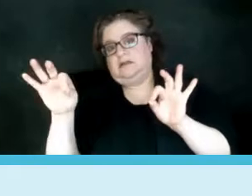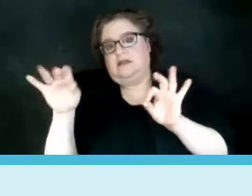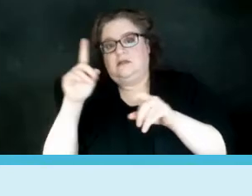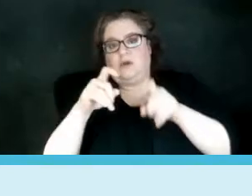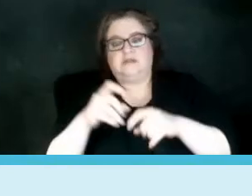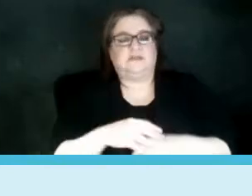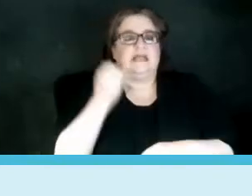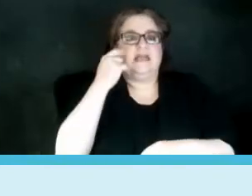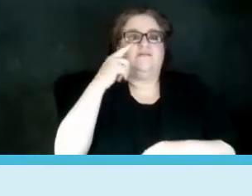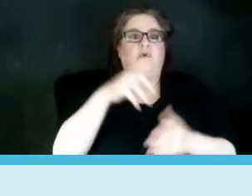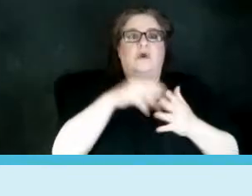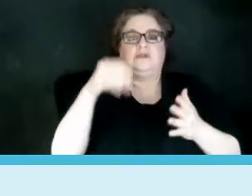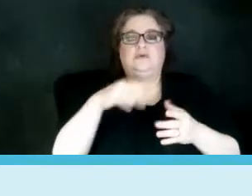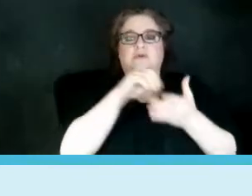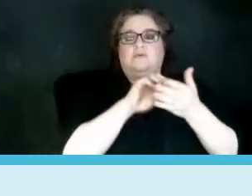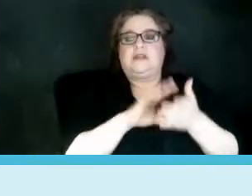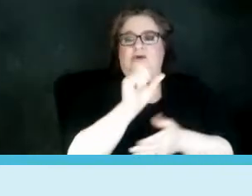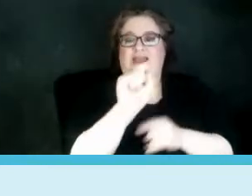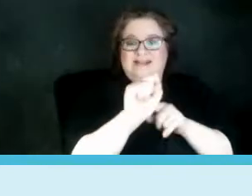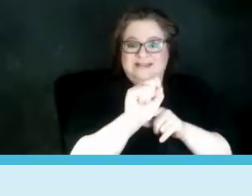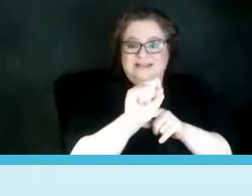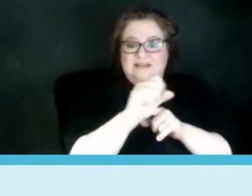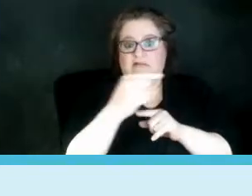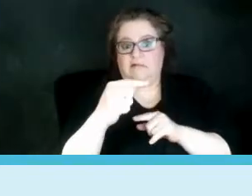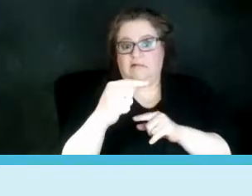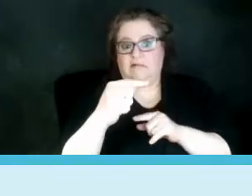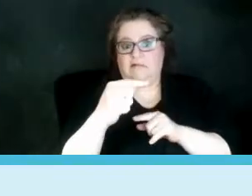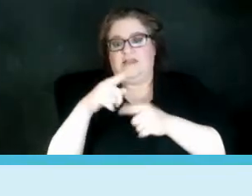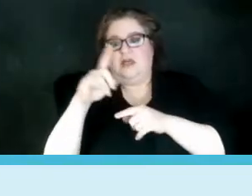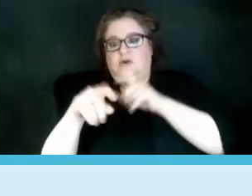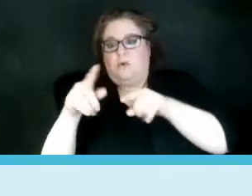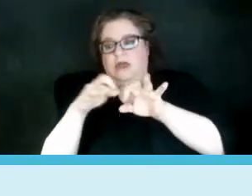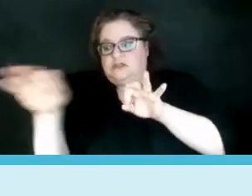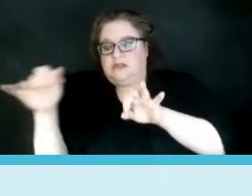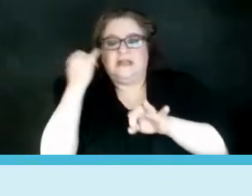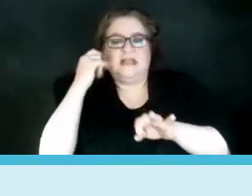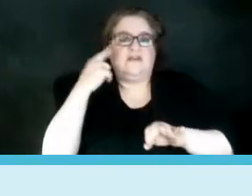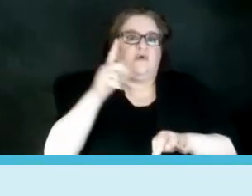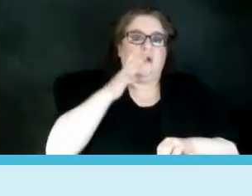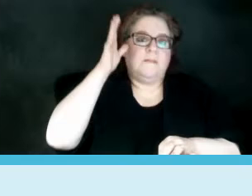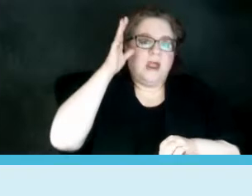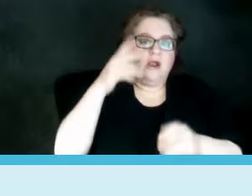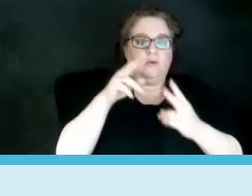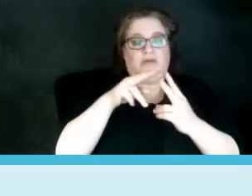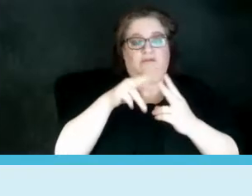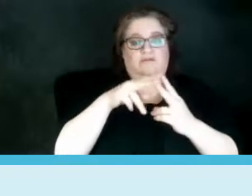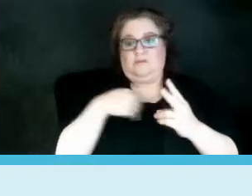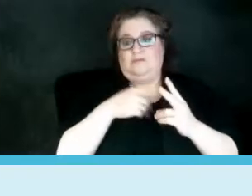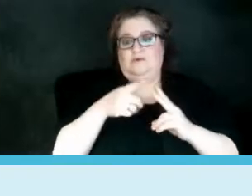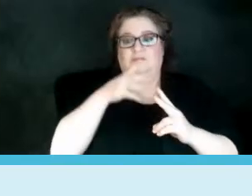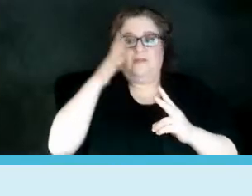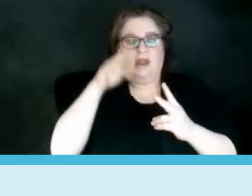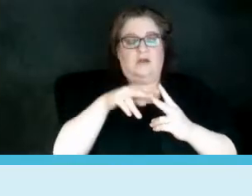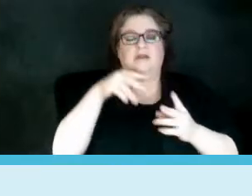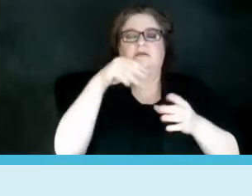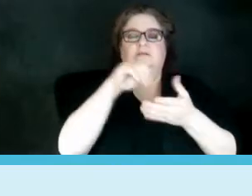member, you put an S and then your question. If you have a question for our parent members, we have two, you put a P, then